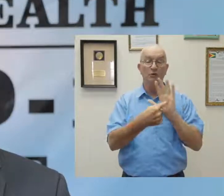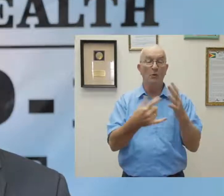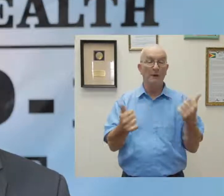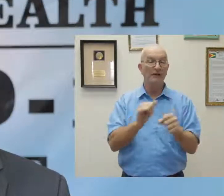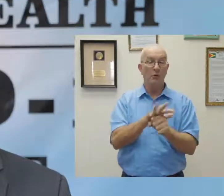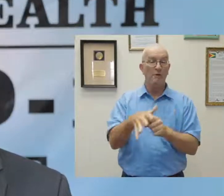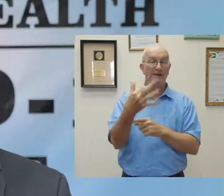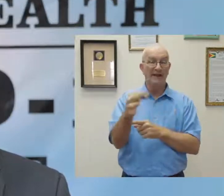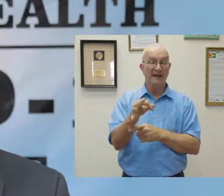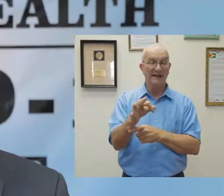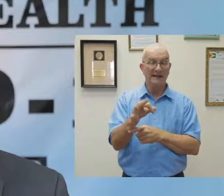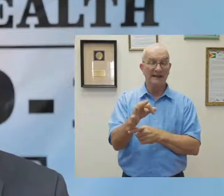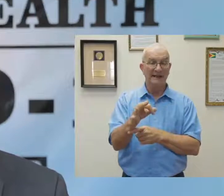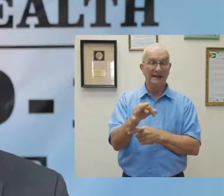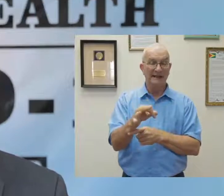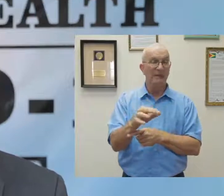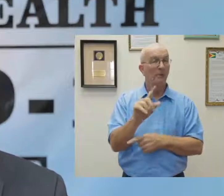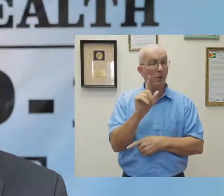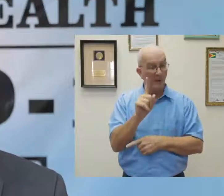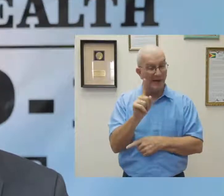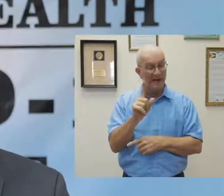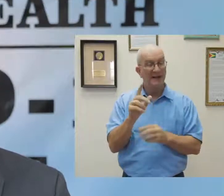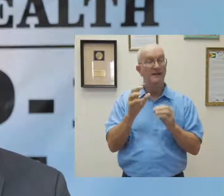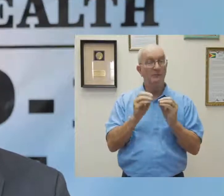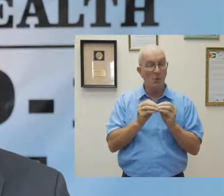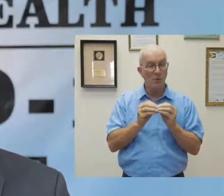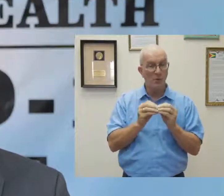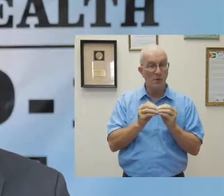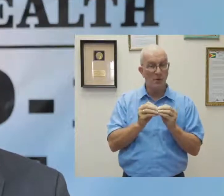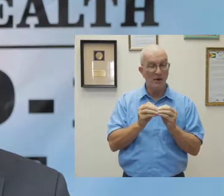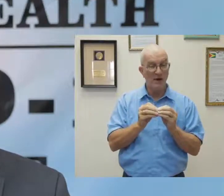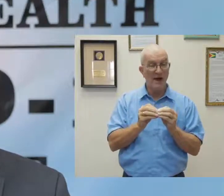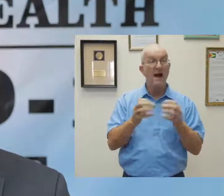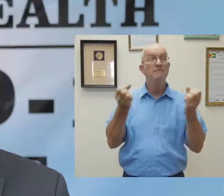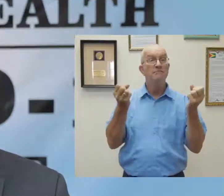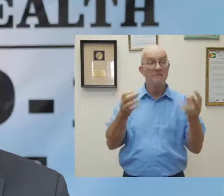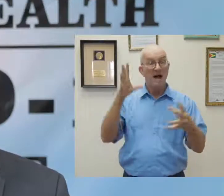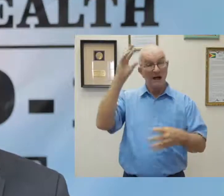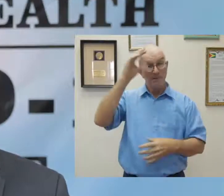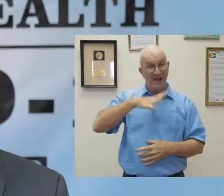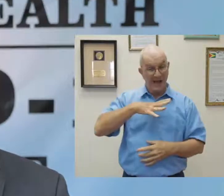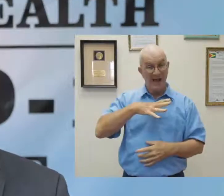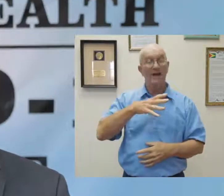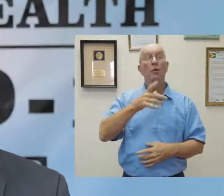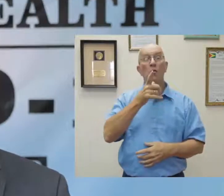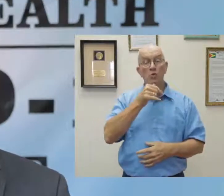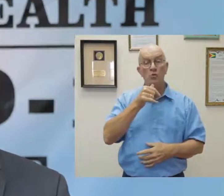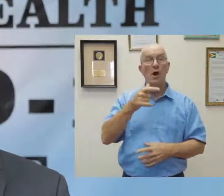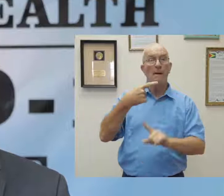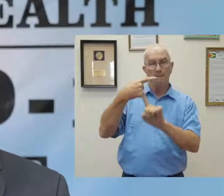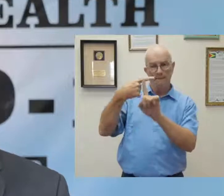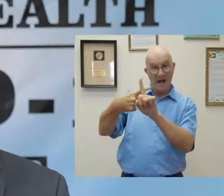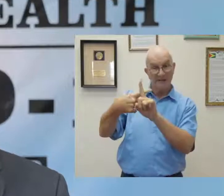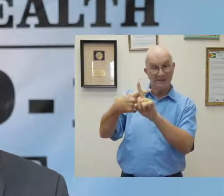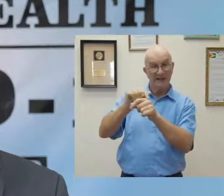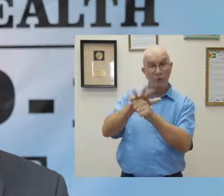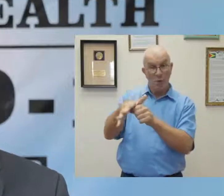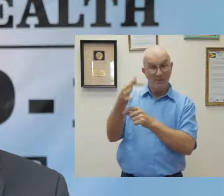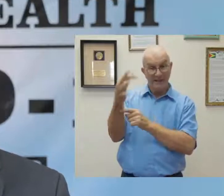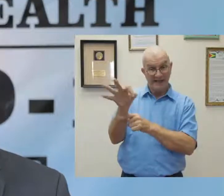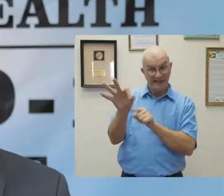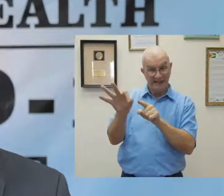But wait, the plot thickens. Lots of males that have been positively diagnosed are not